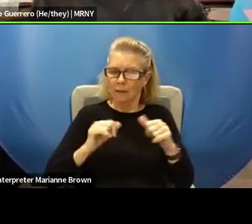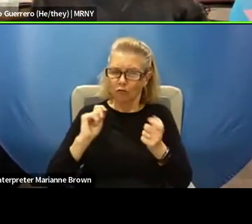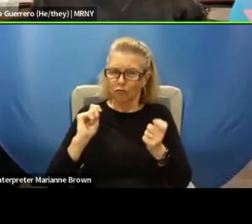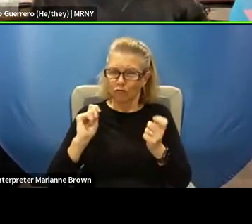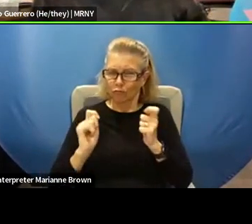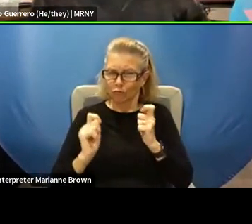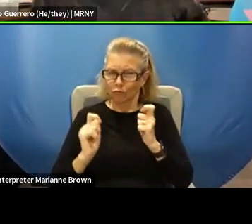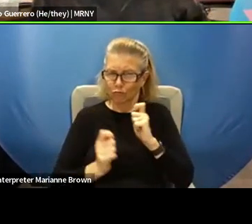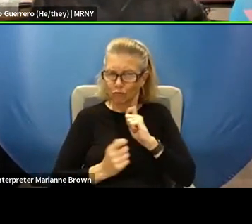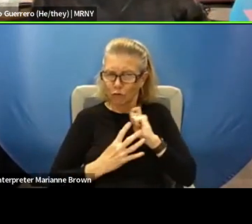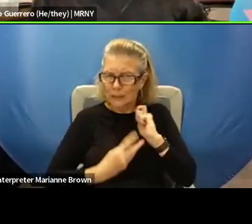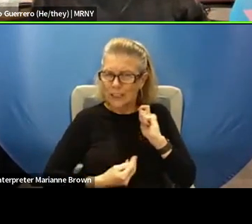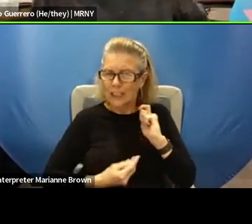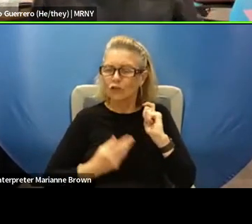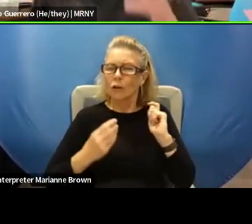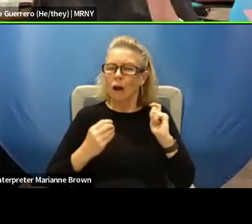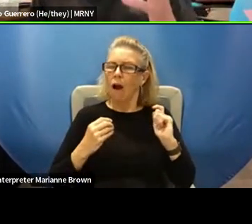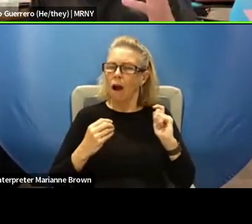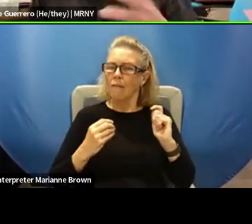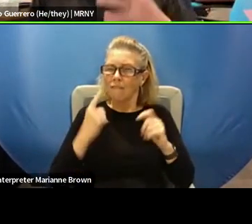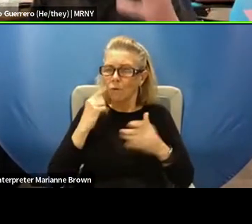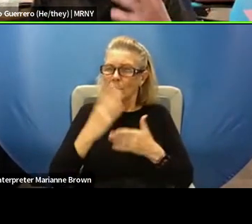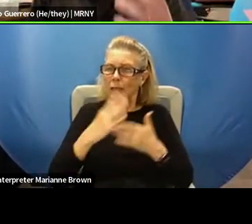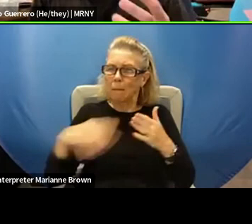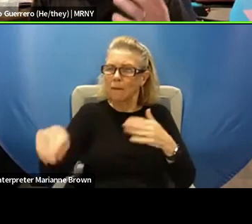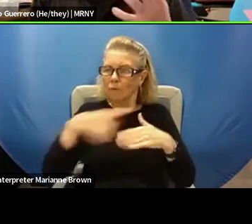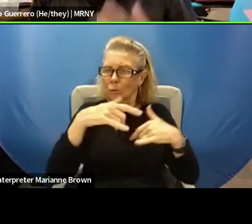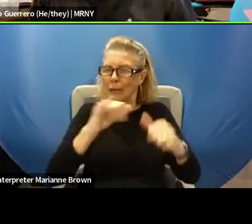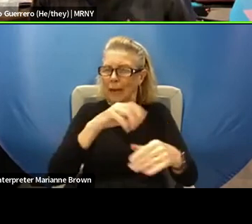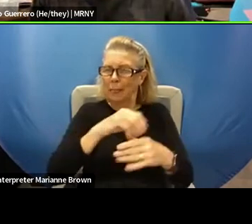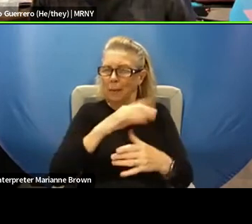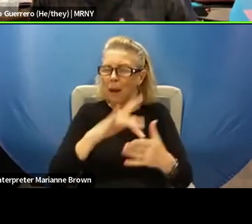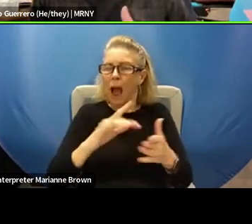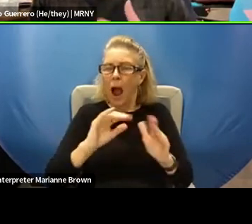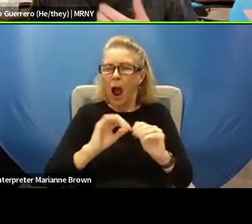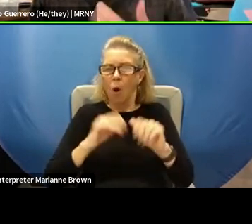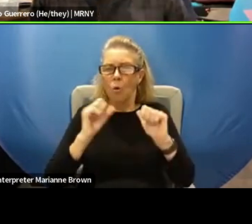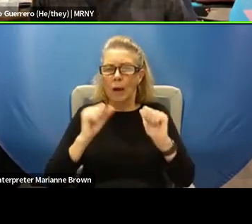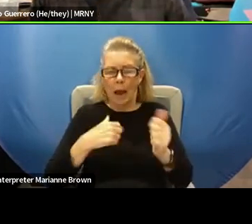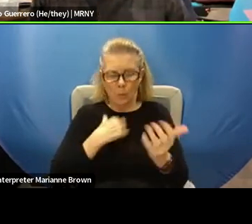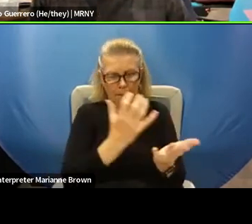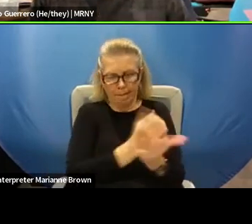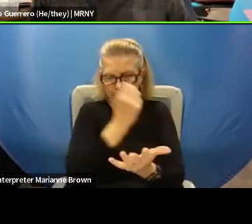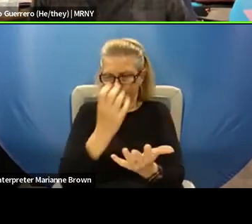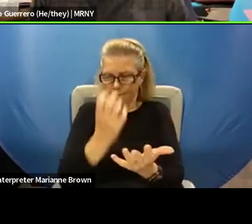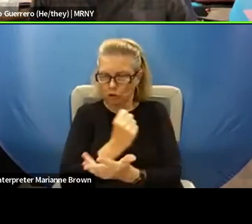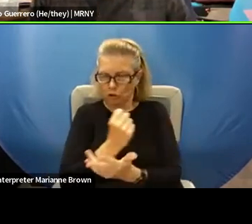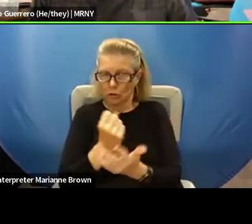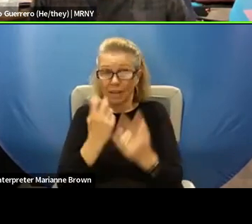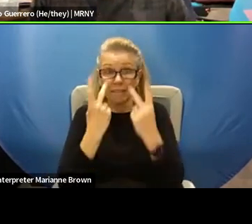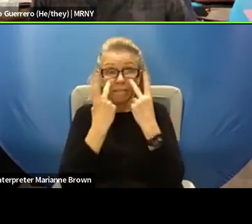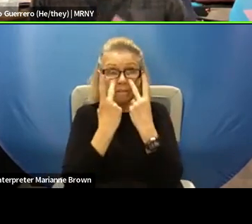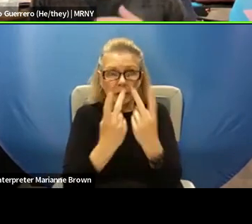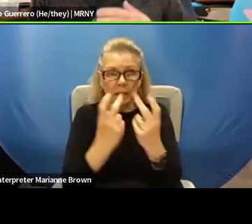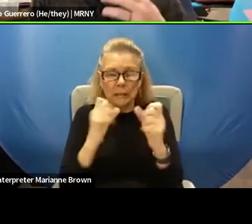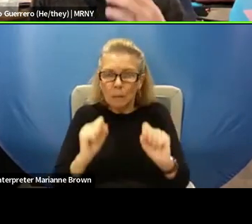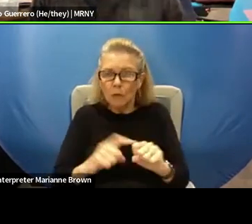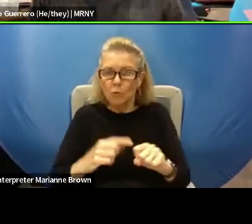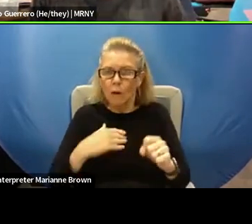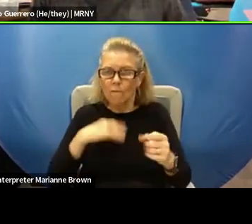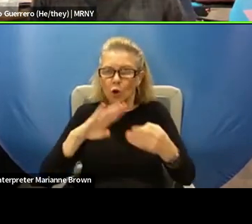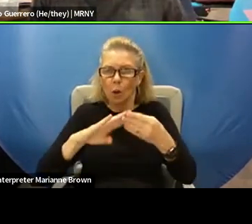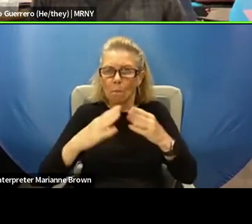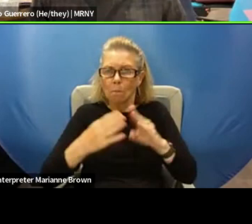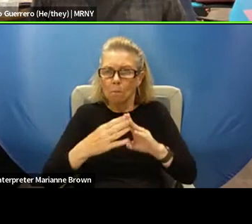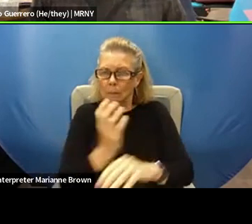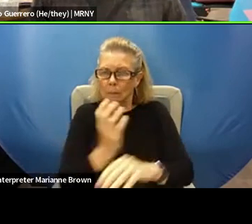like, how are we building, how can we leverage visibility to build community power? And how can we